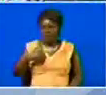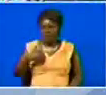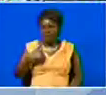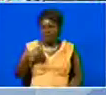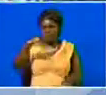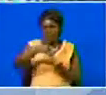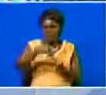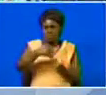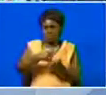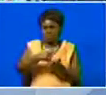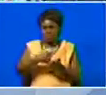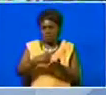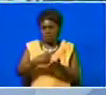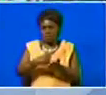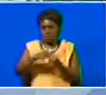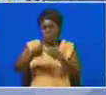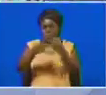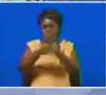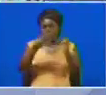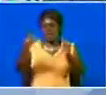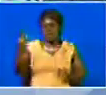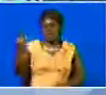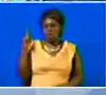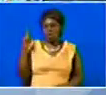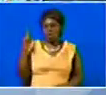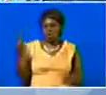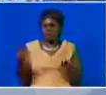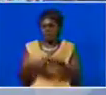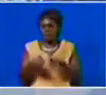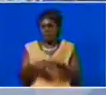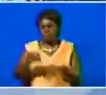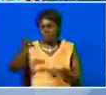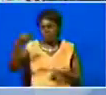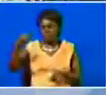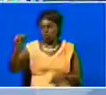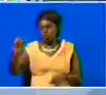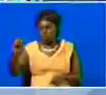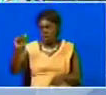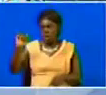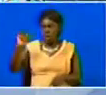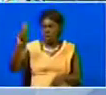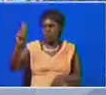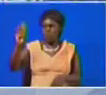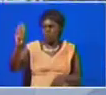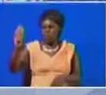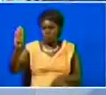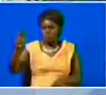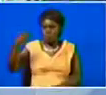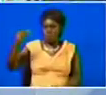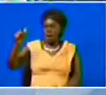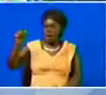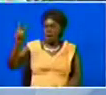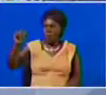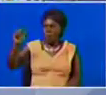offences including violation of procurement laws. Officials are John Juma Matsanza, Ayub Tuvaka China, Howard